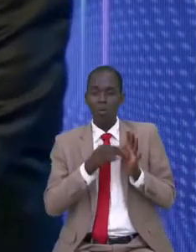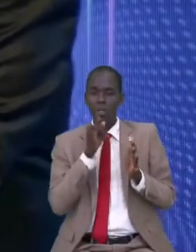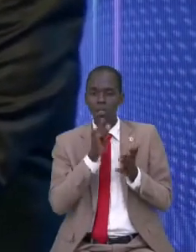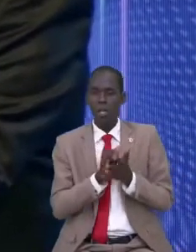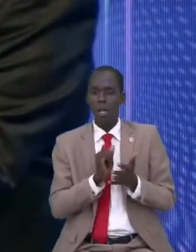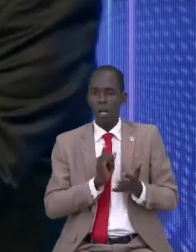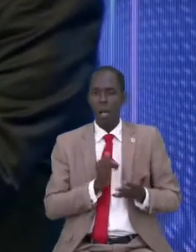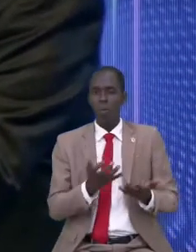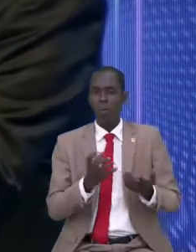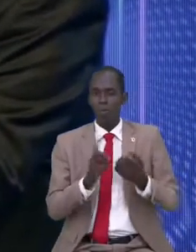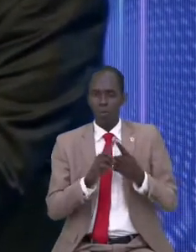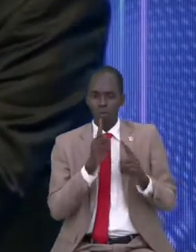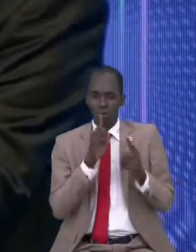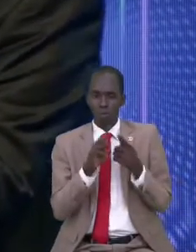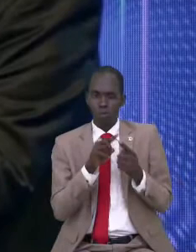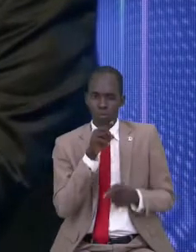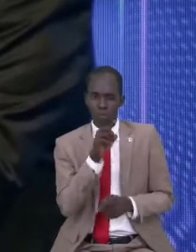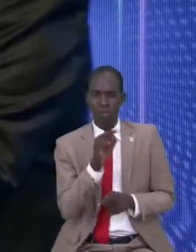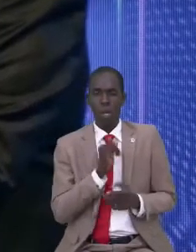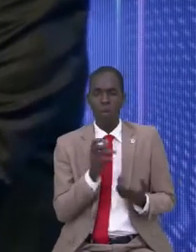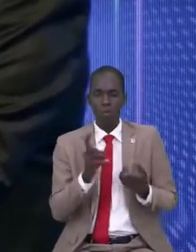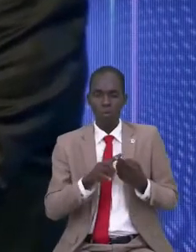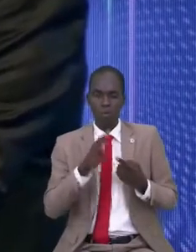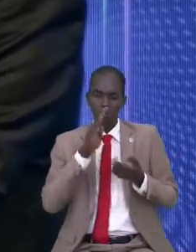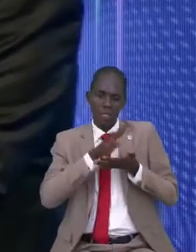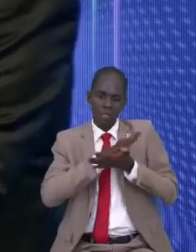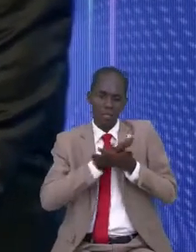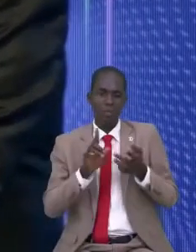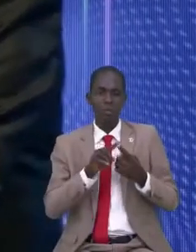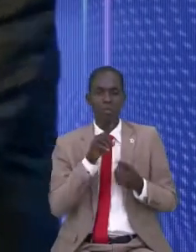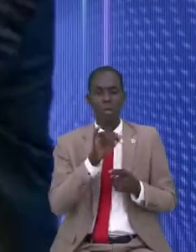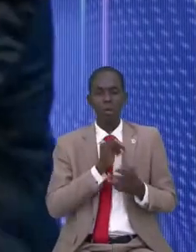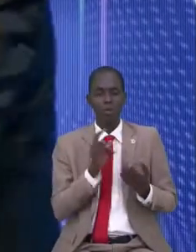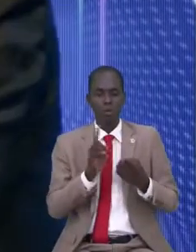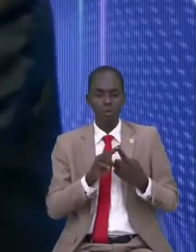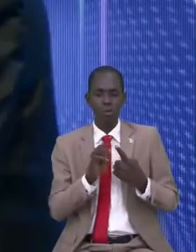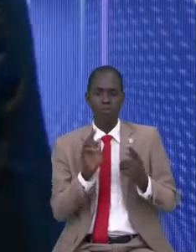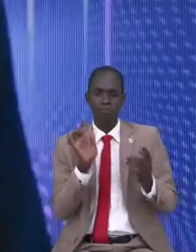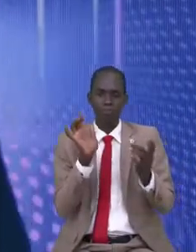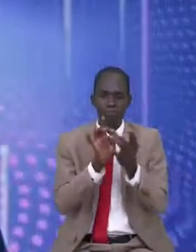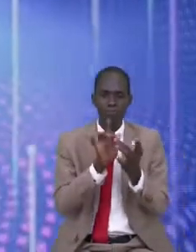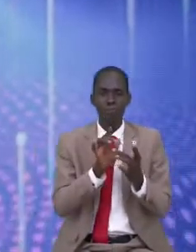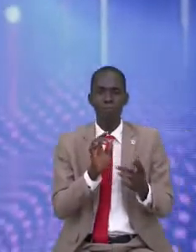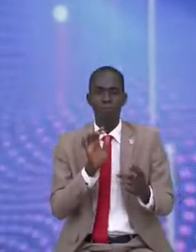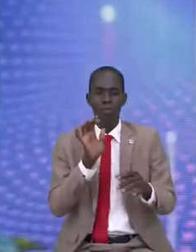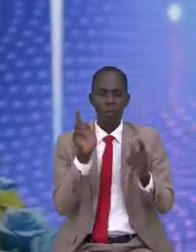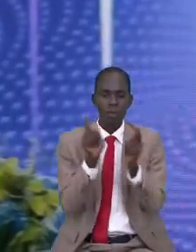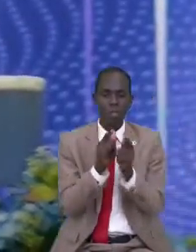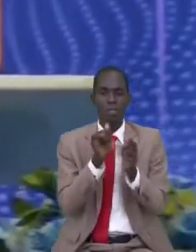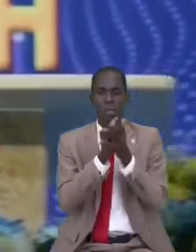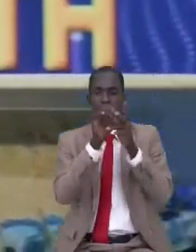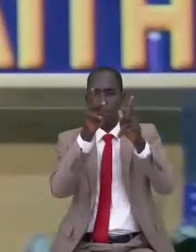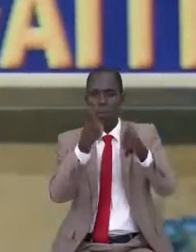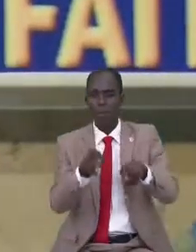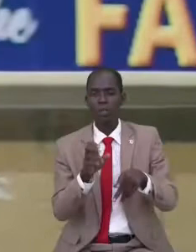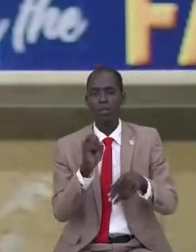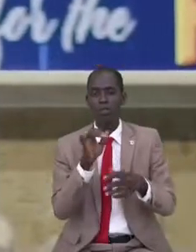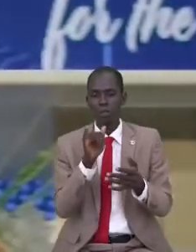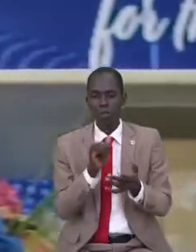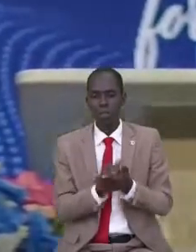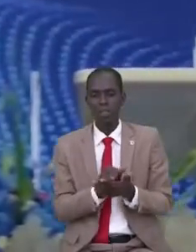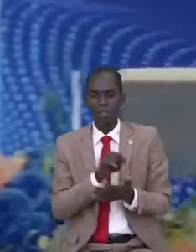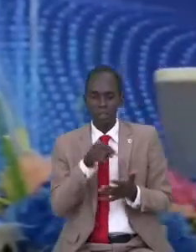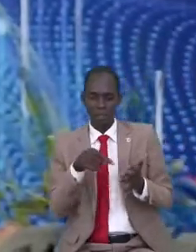him. I'm going to be nice to him. I'm going to reach her. I'm going to reach him so that